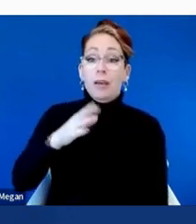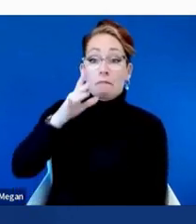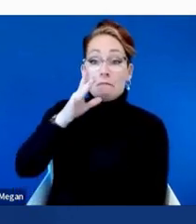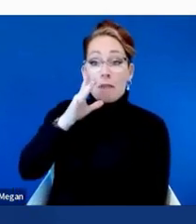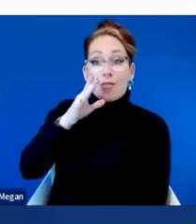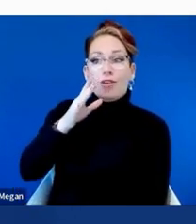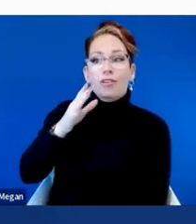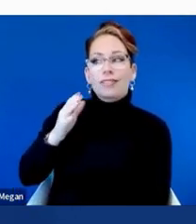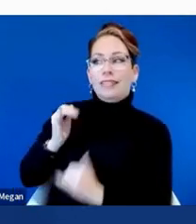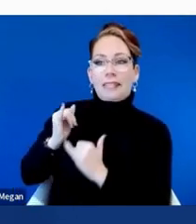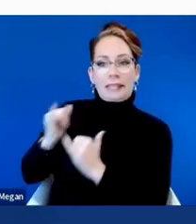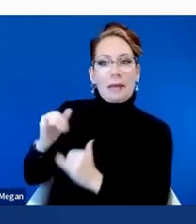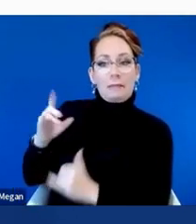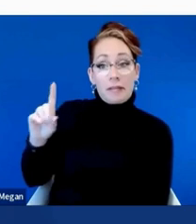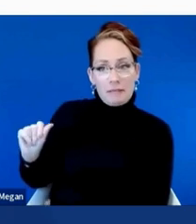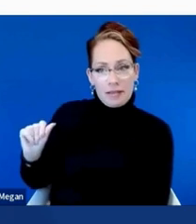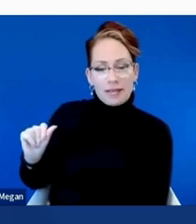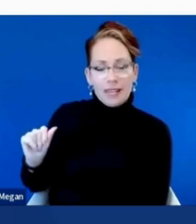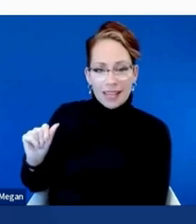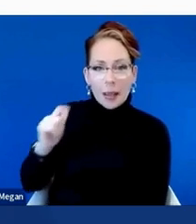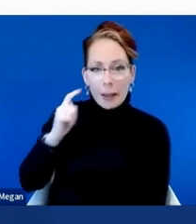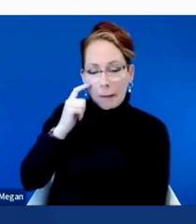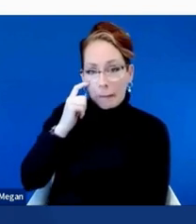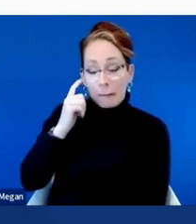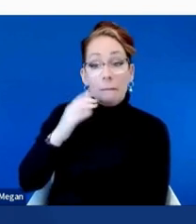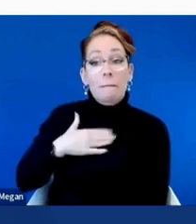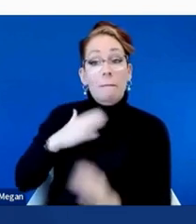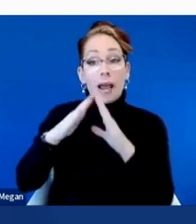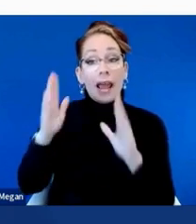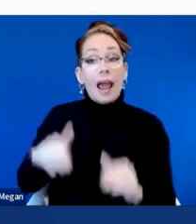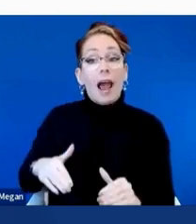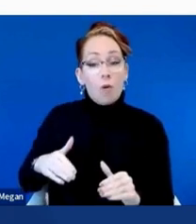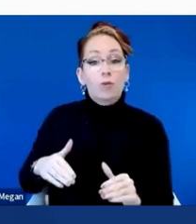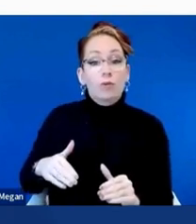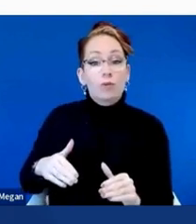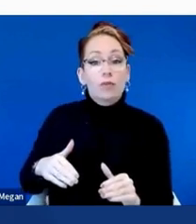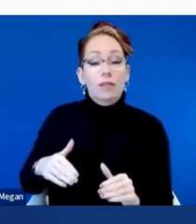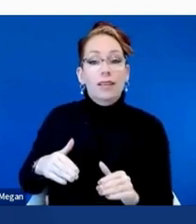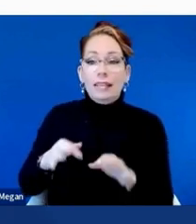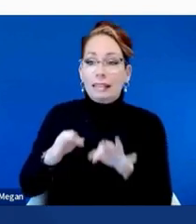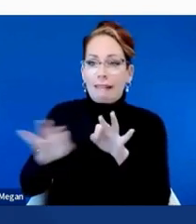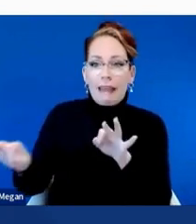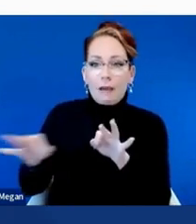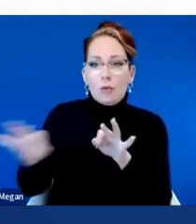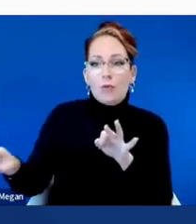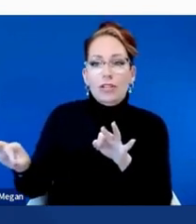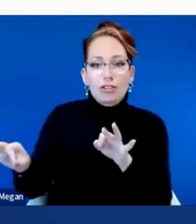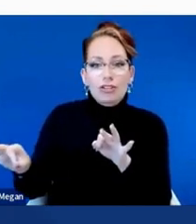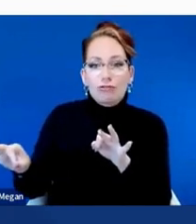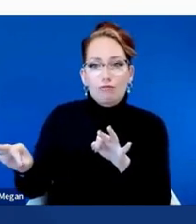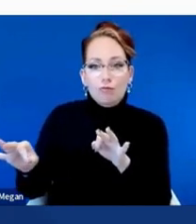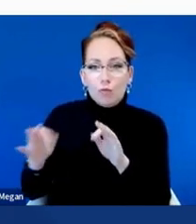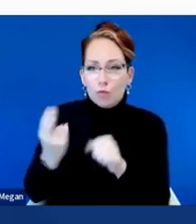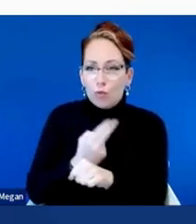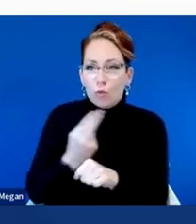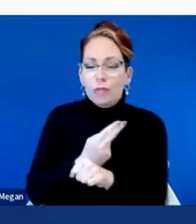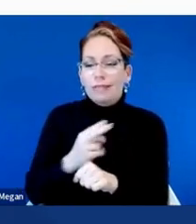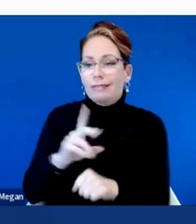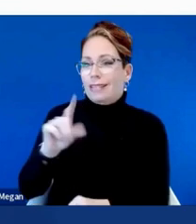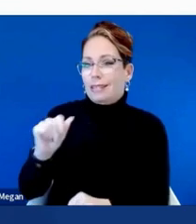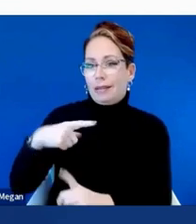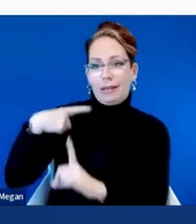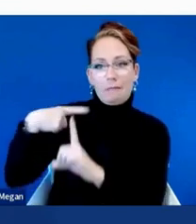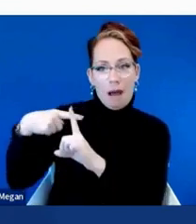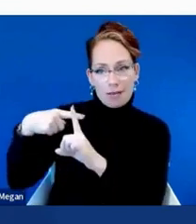was raised in a house where the language that was spoke was very disability positive. And I come from a family